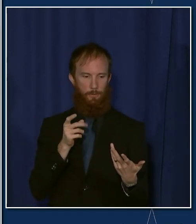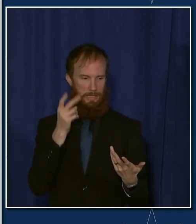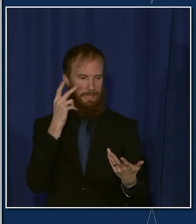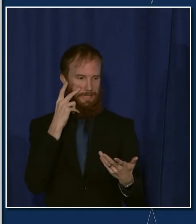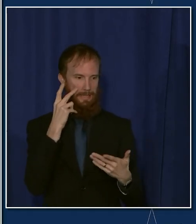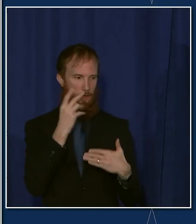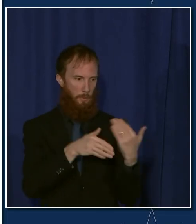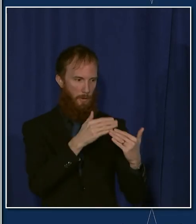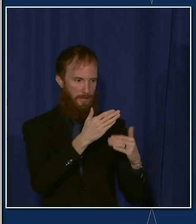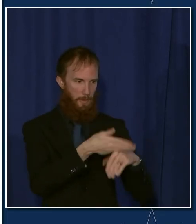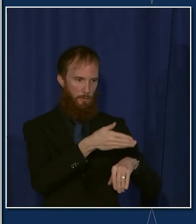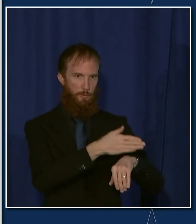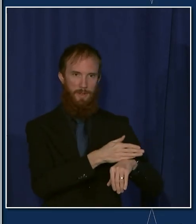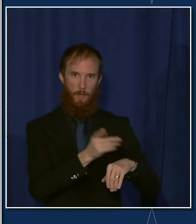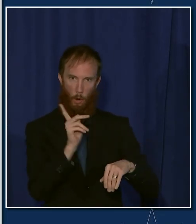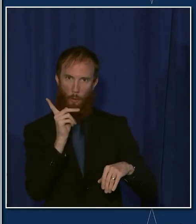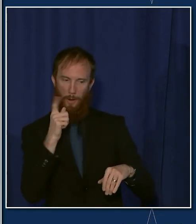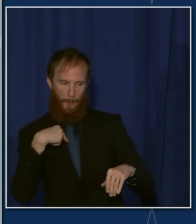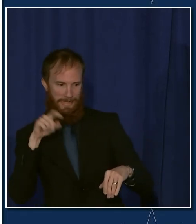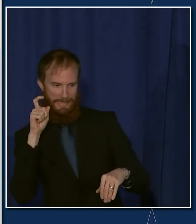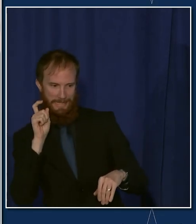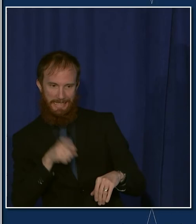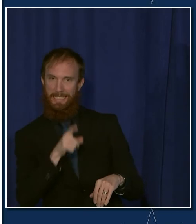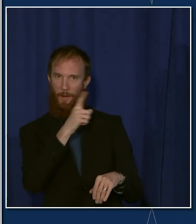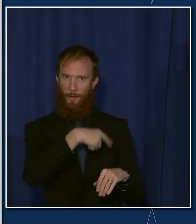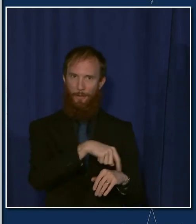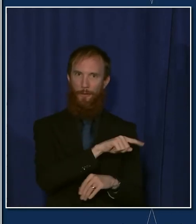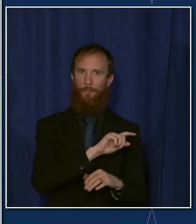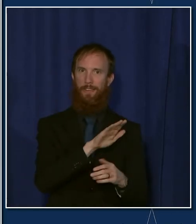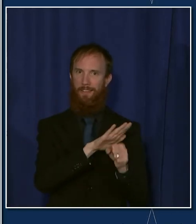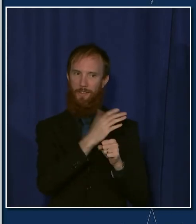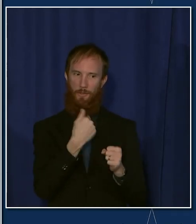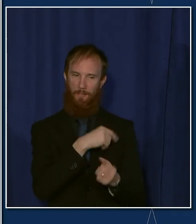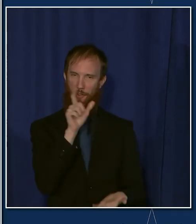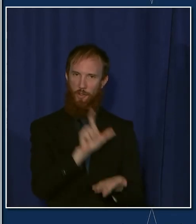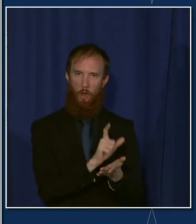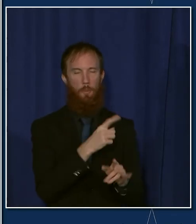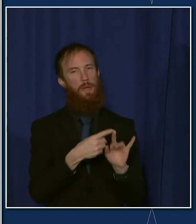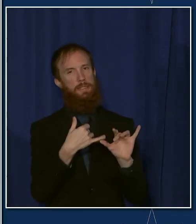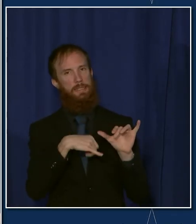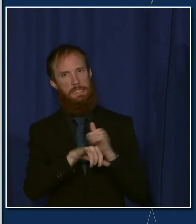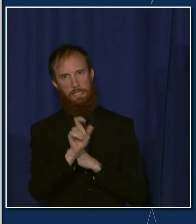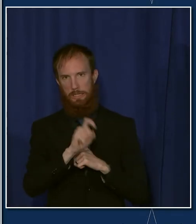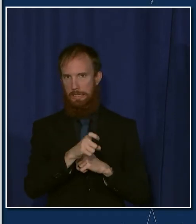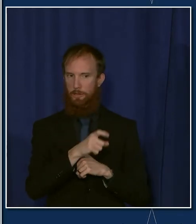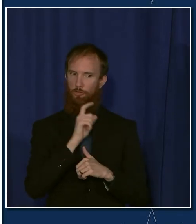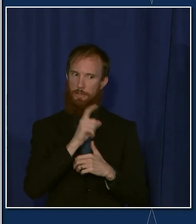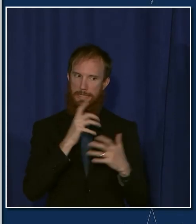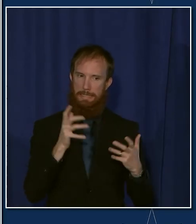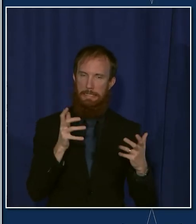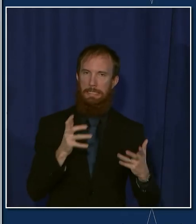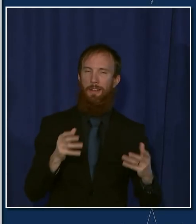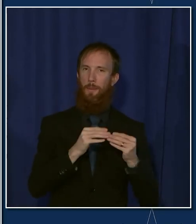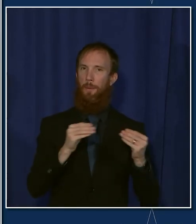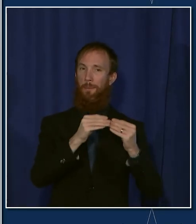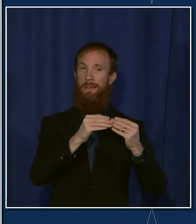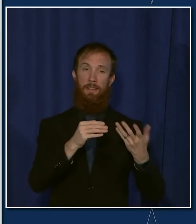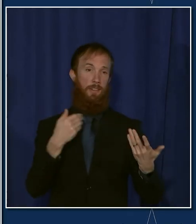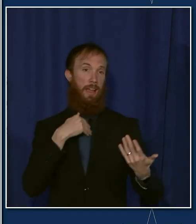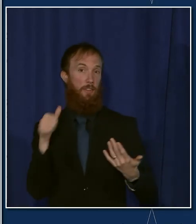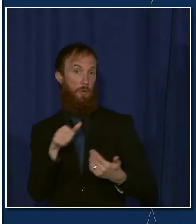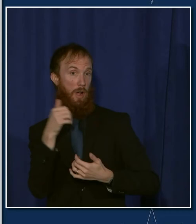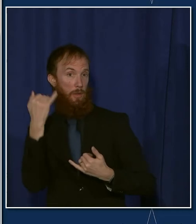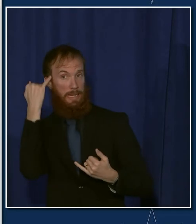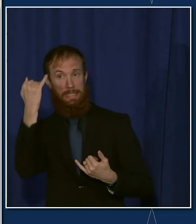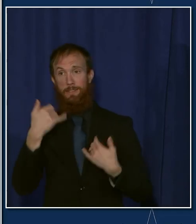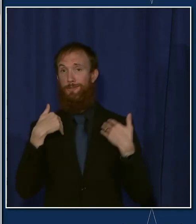progress, which I'm glad about. But we still have a long way to go. And if people have additional ideas, we're all ears.